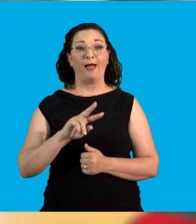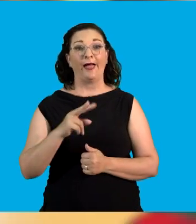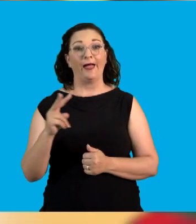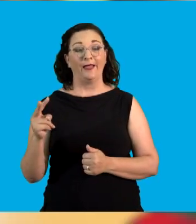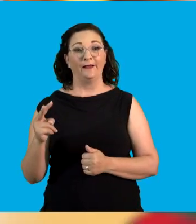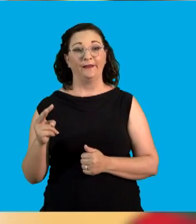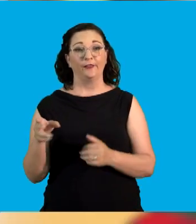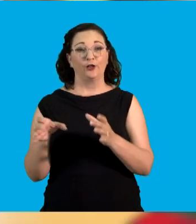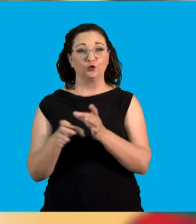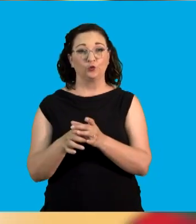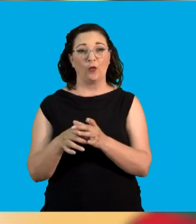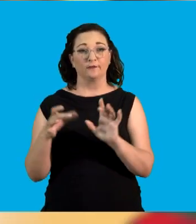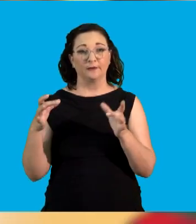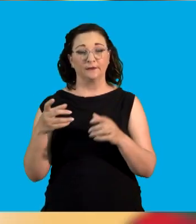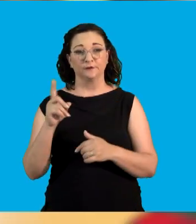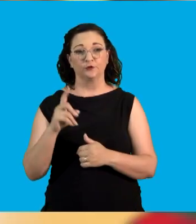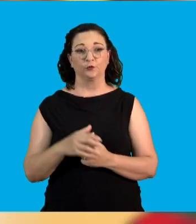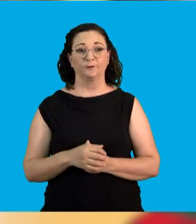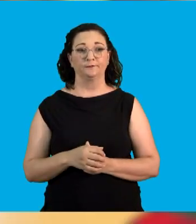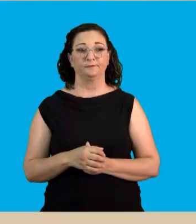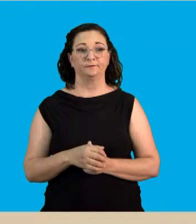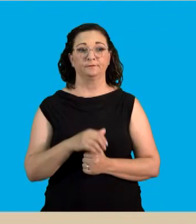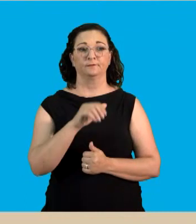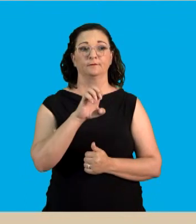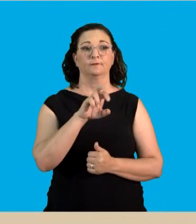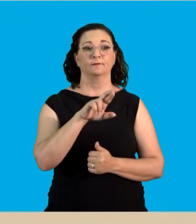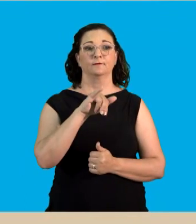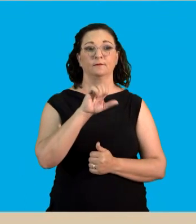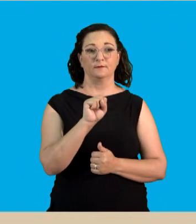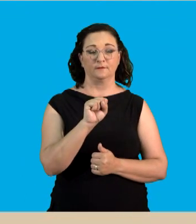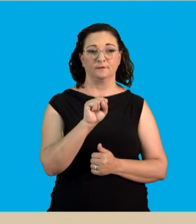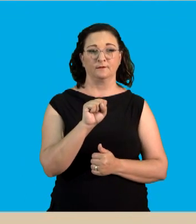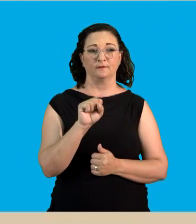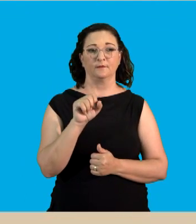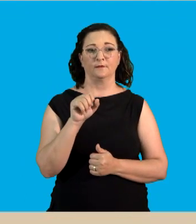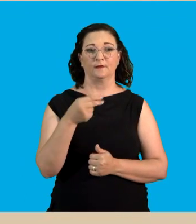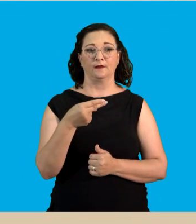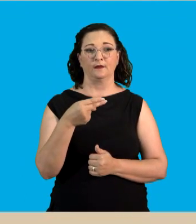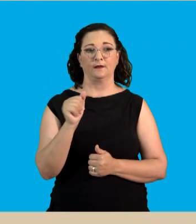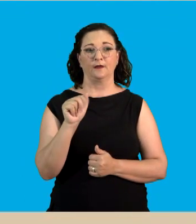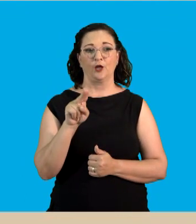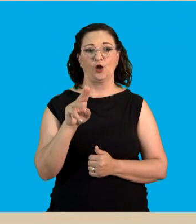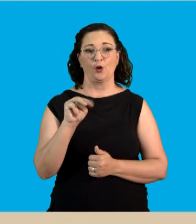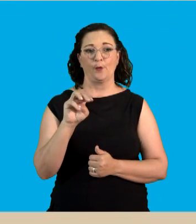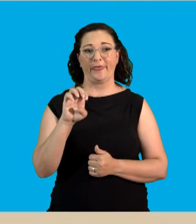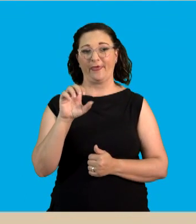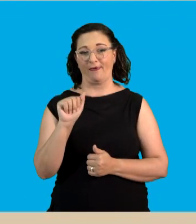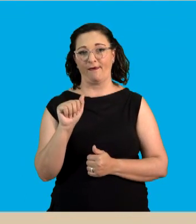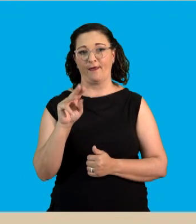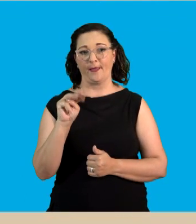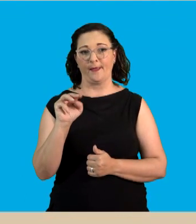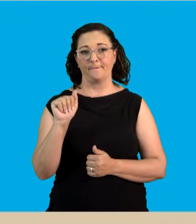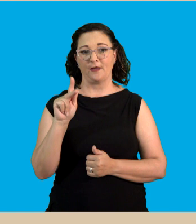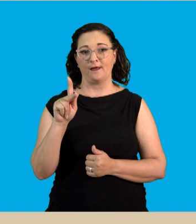And then examples of other dwarf planets include the Eris, the Haumea,